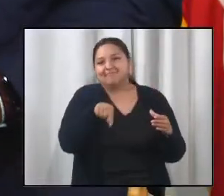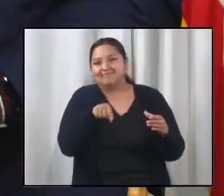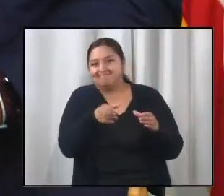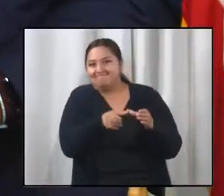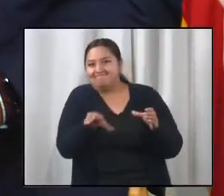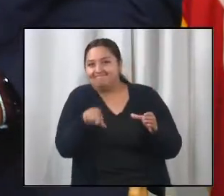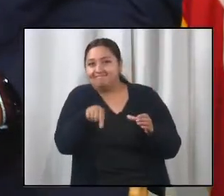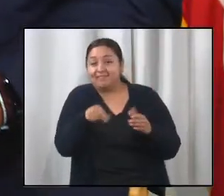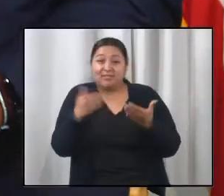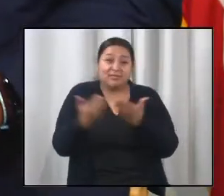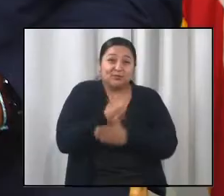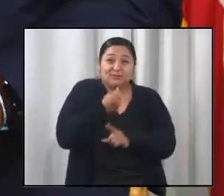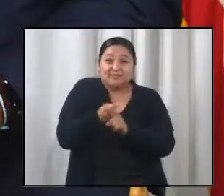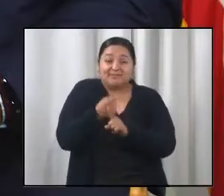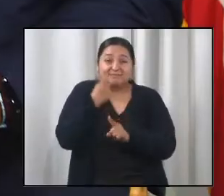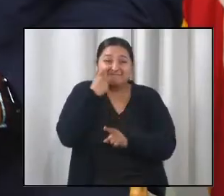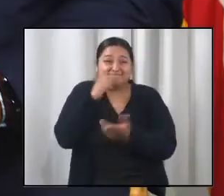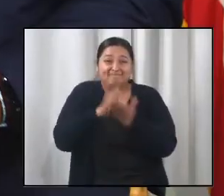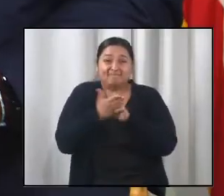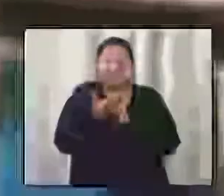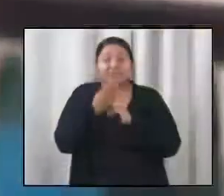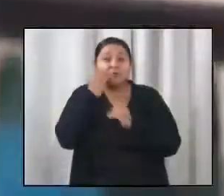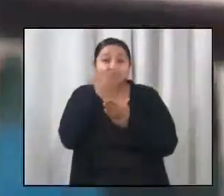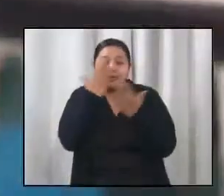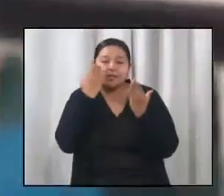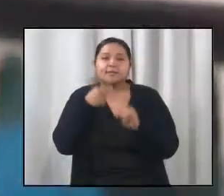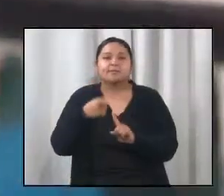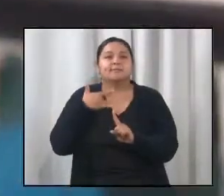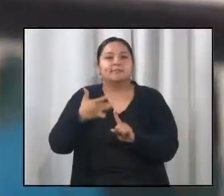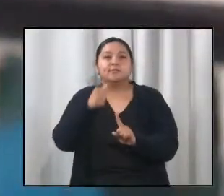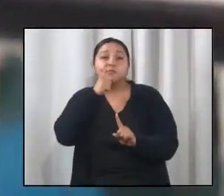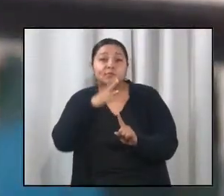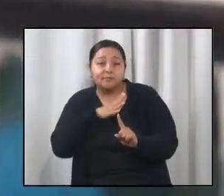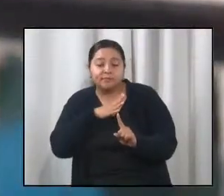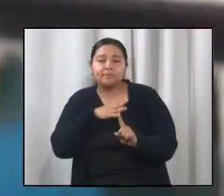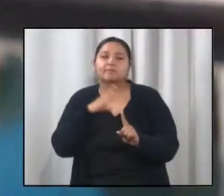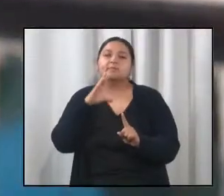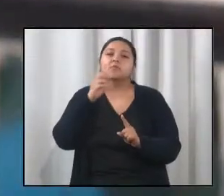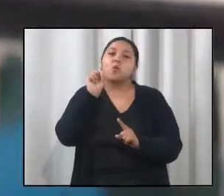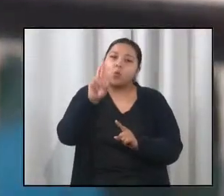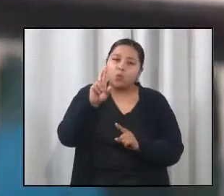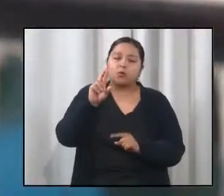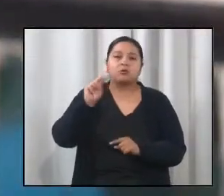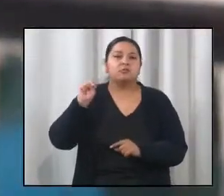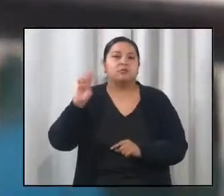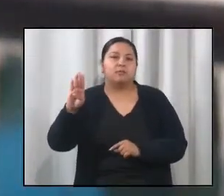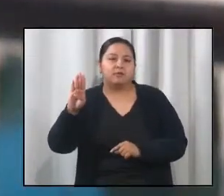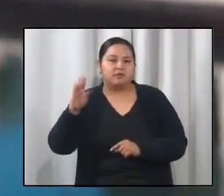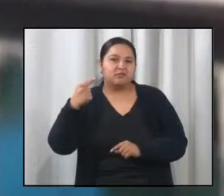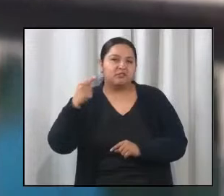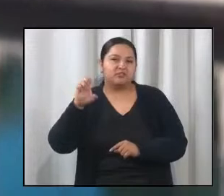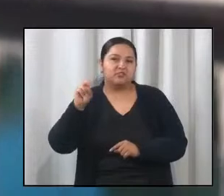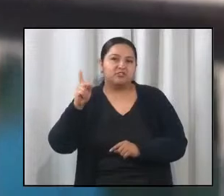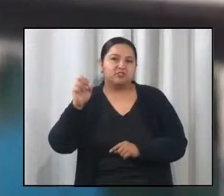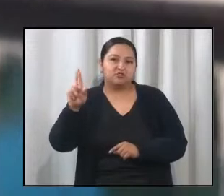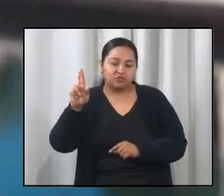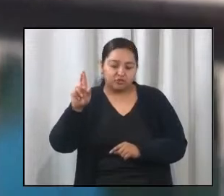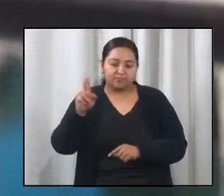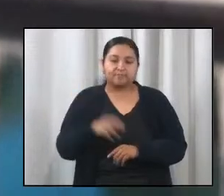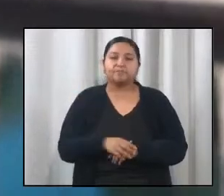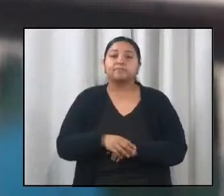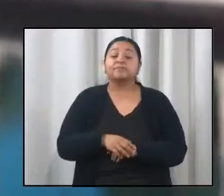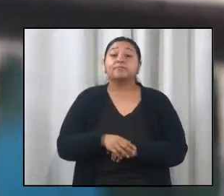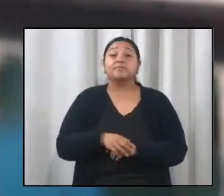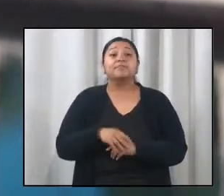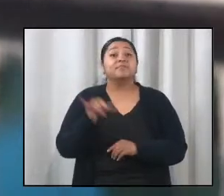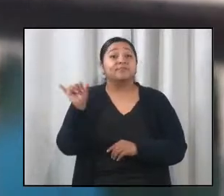as women or as gender non-binary. We are also seeing an increase in people that identify as